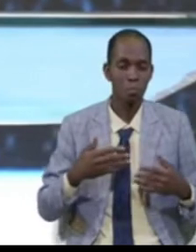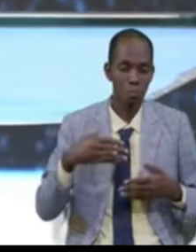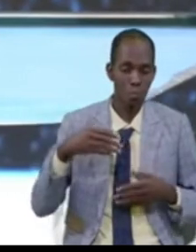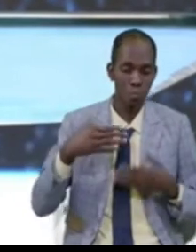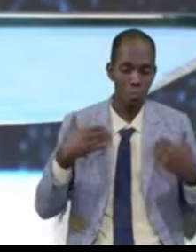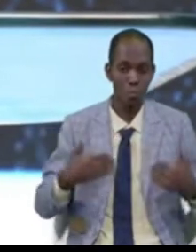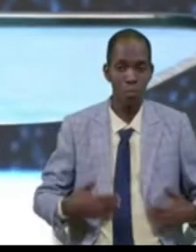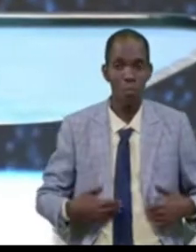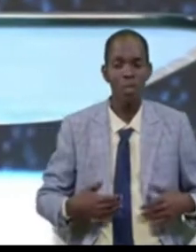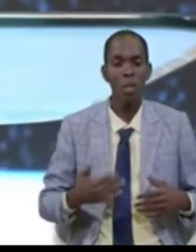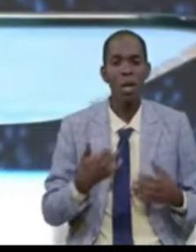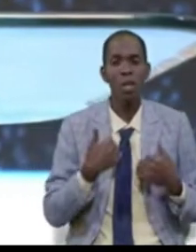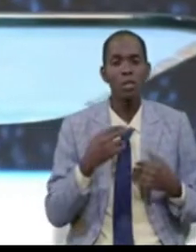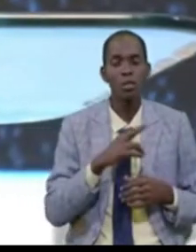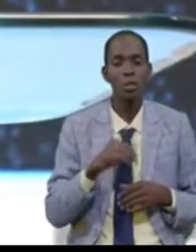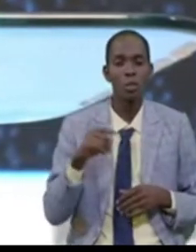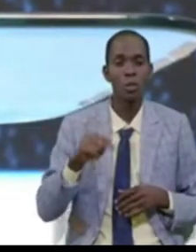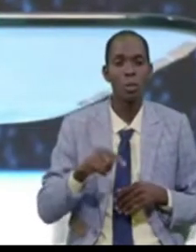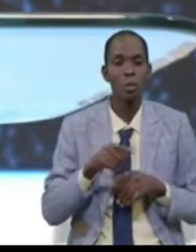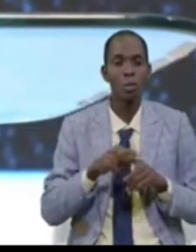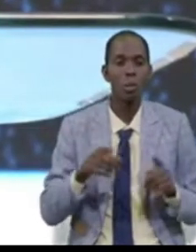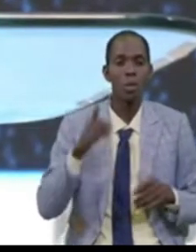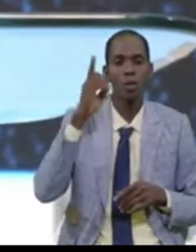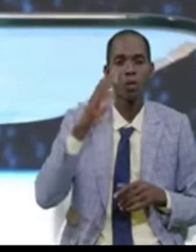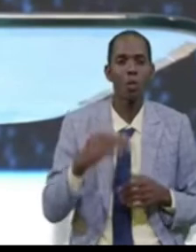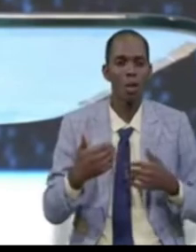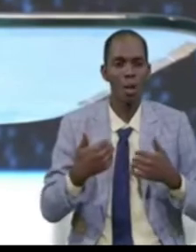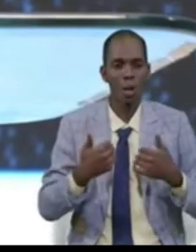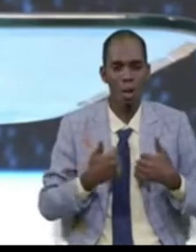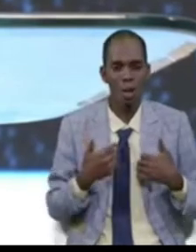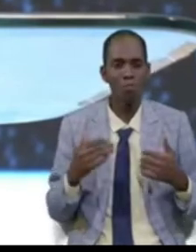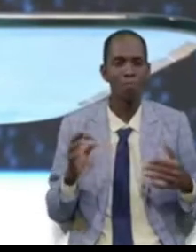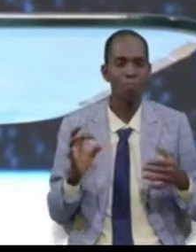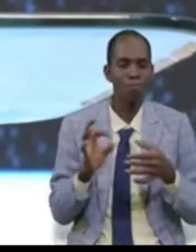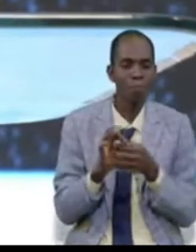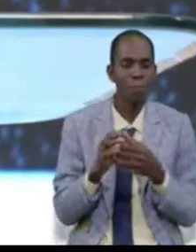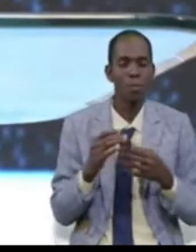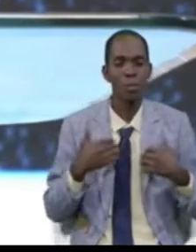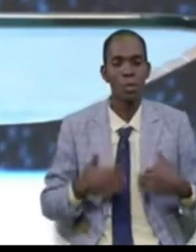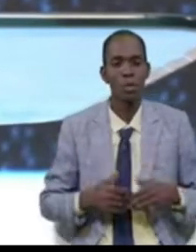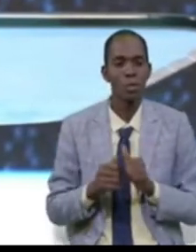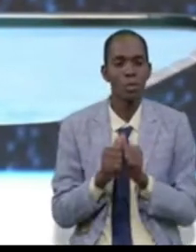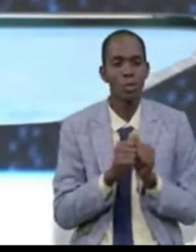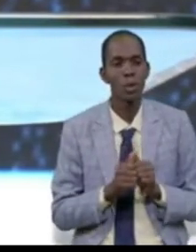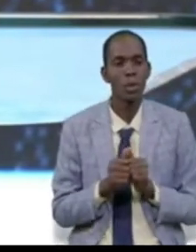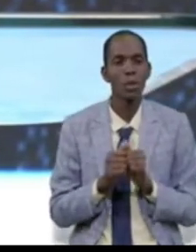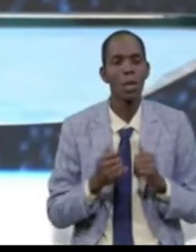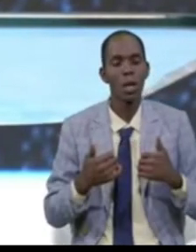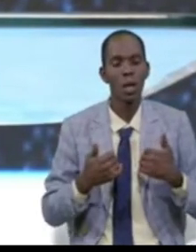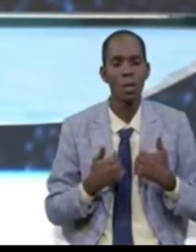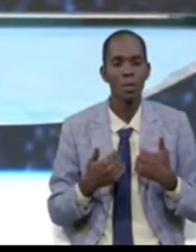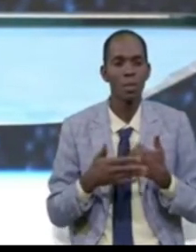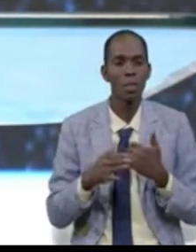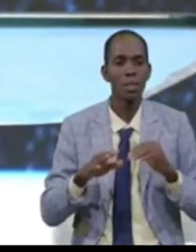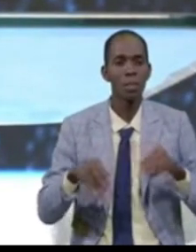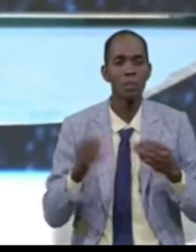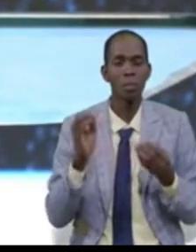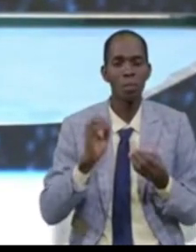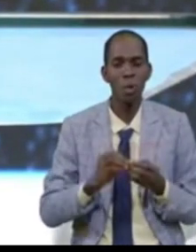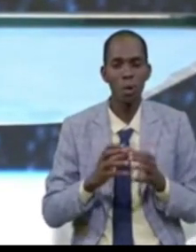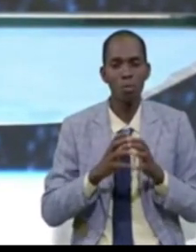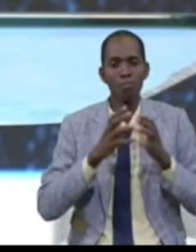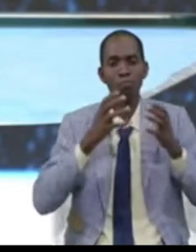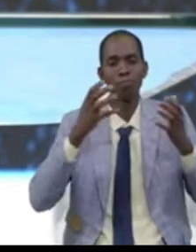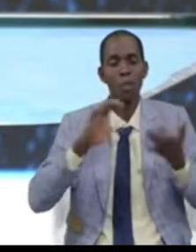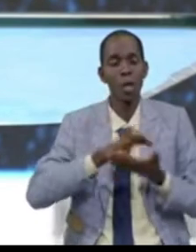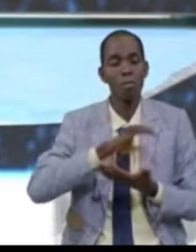need, but God has tempered the body together, having given more abundant honor